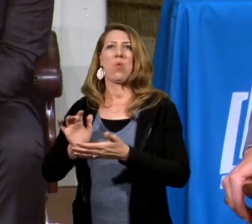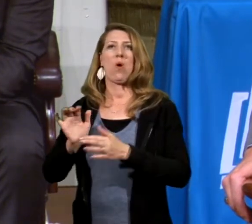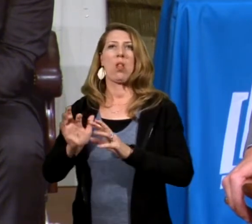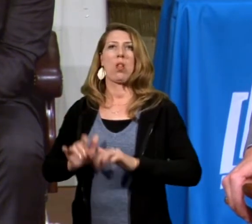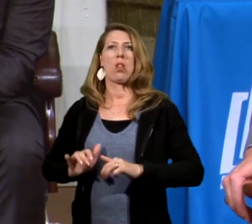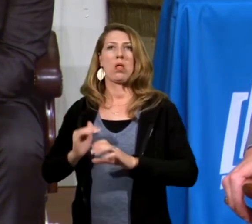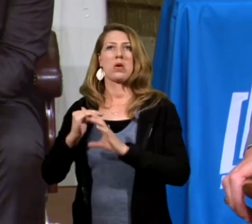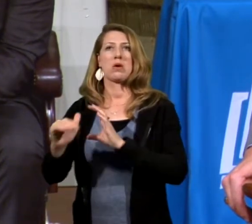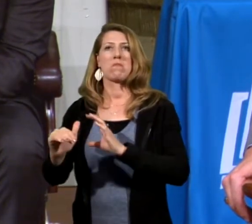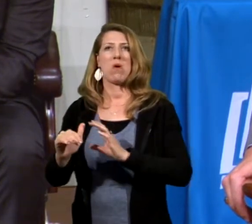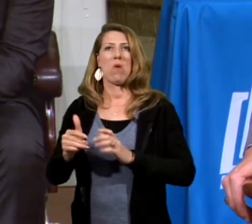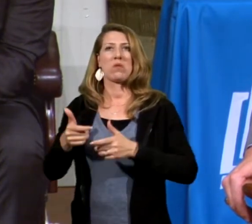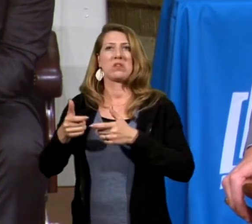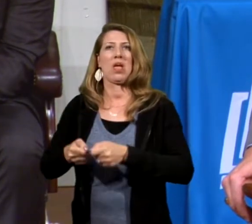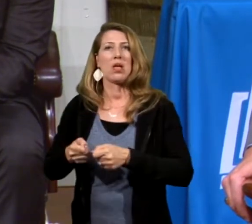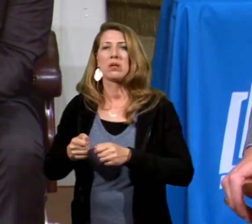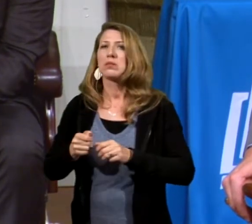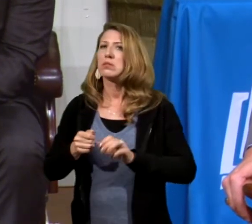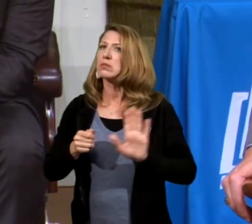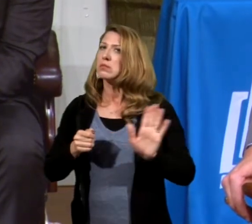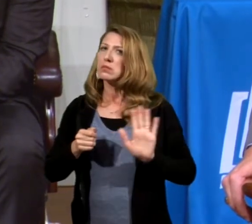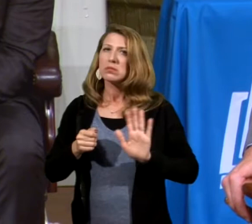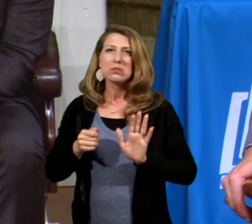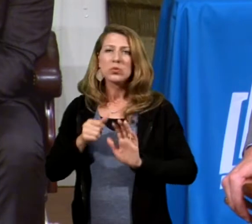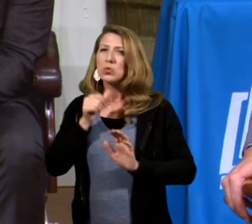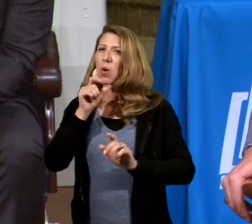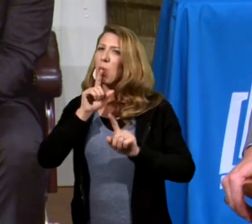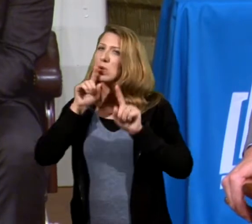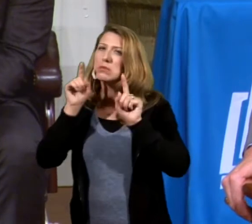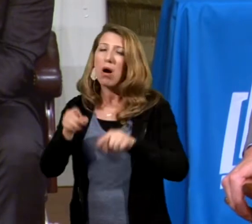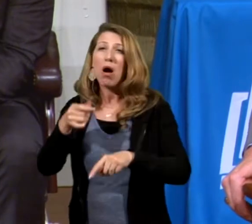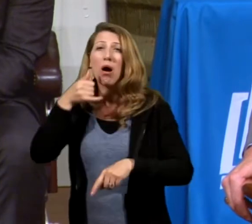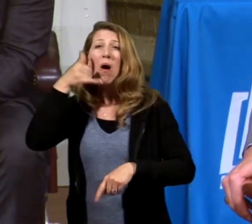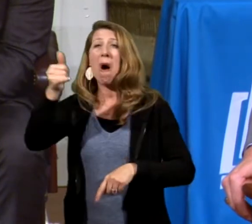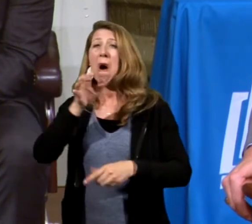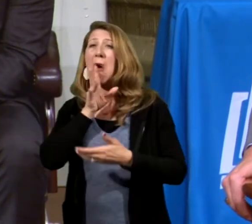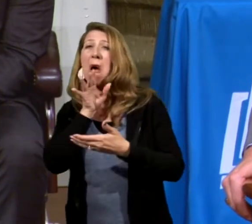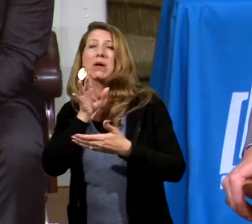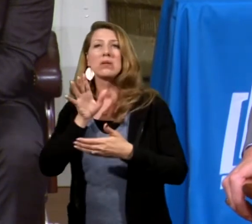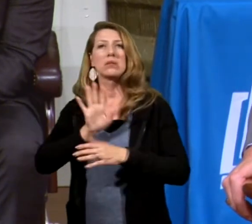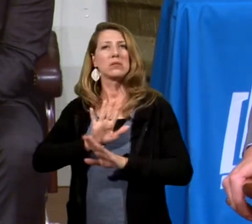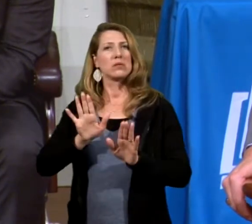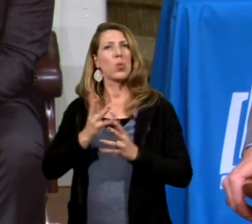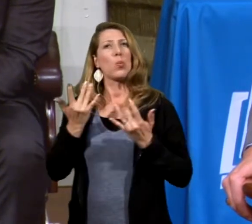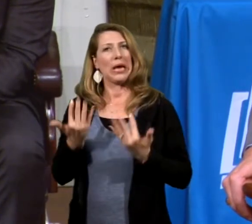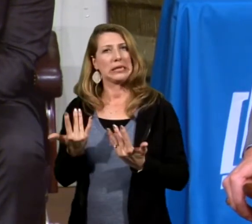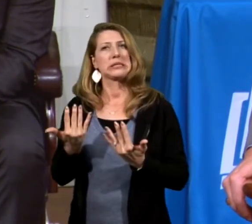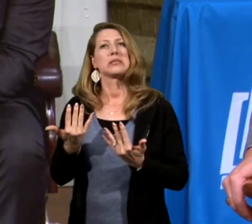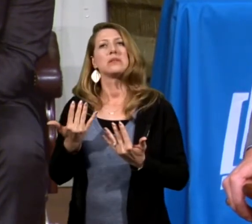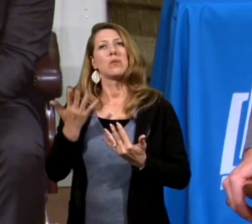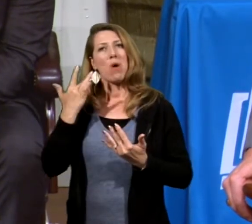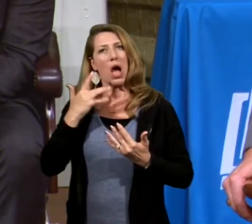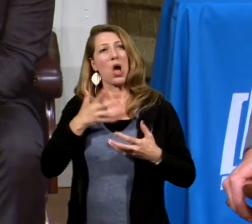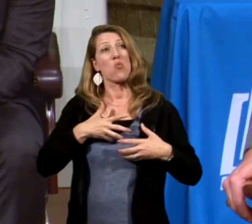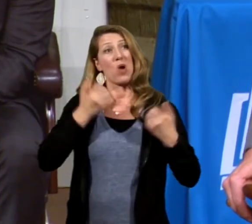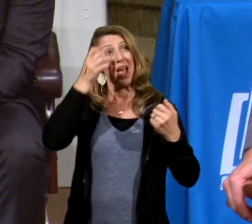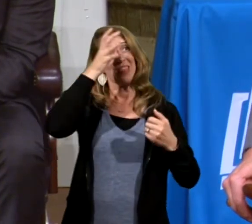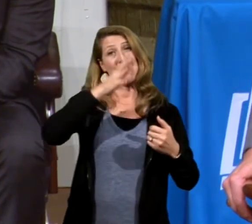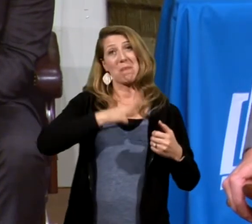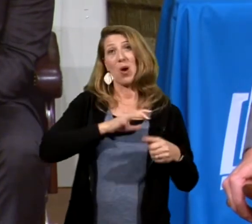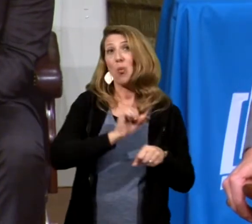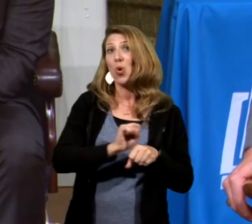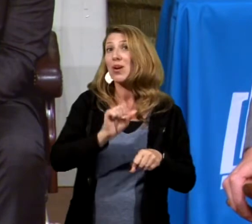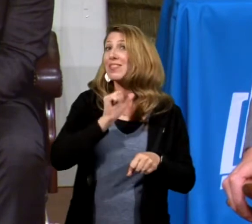angry. Don't send a text when you're angry. Don't respond in a phone call when you're angry. Because the wrath of man worketh